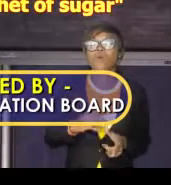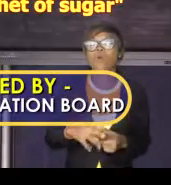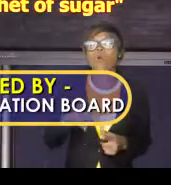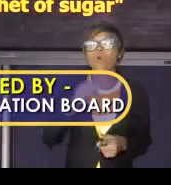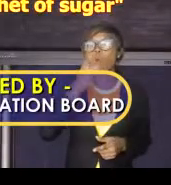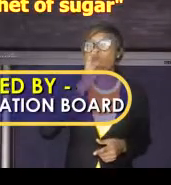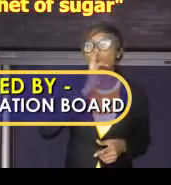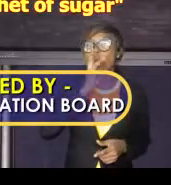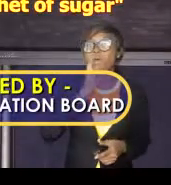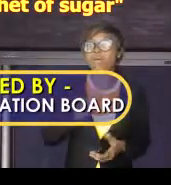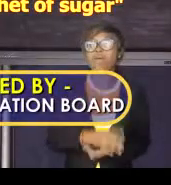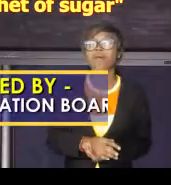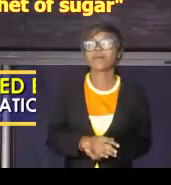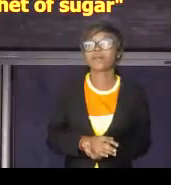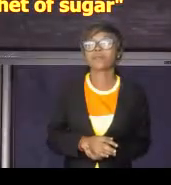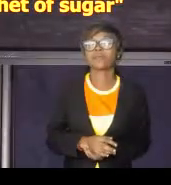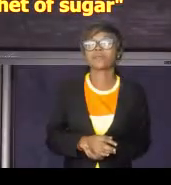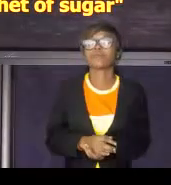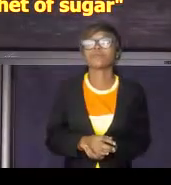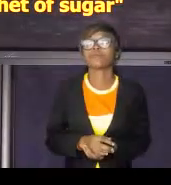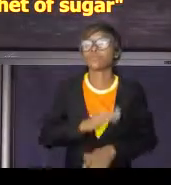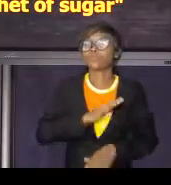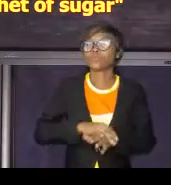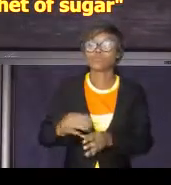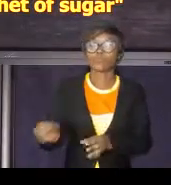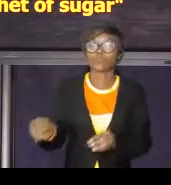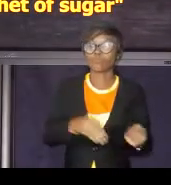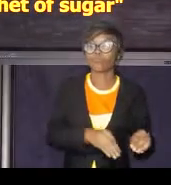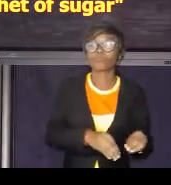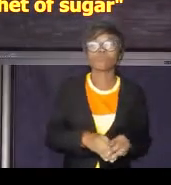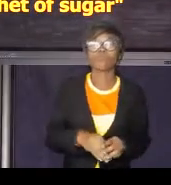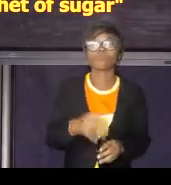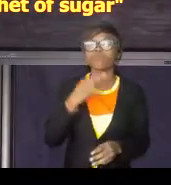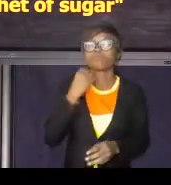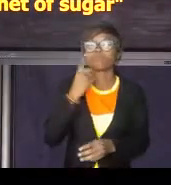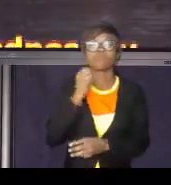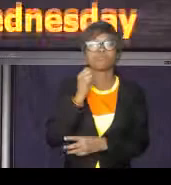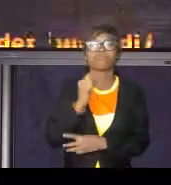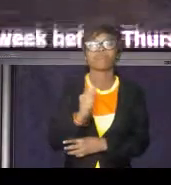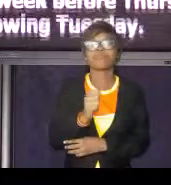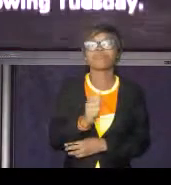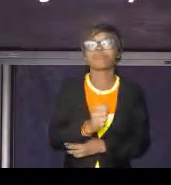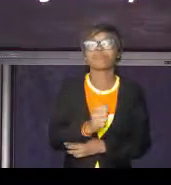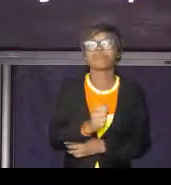the word is sachet, not sachet.